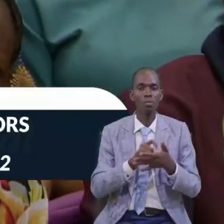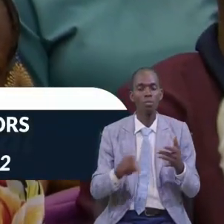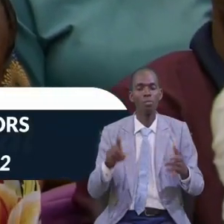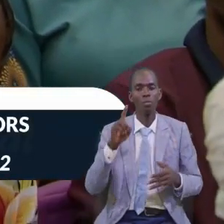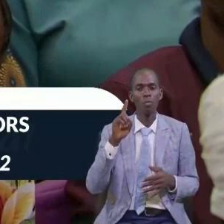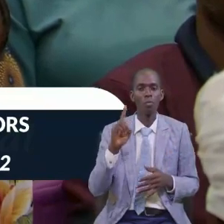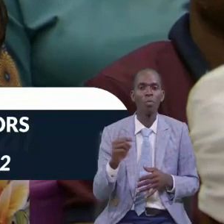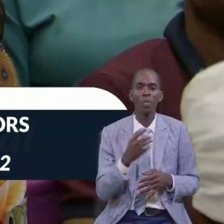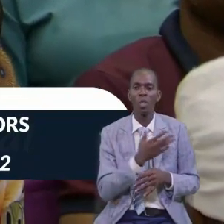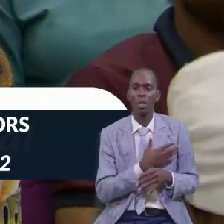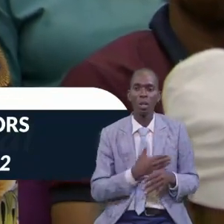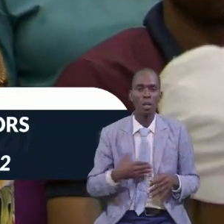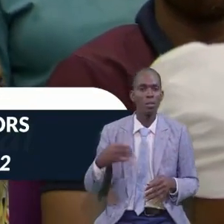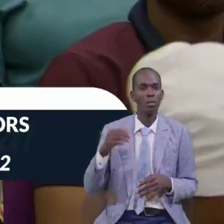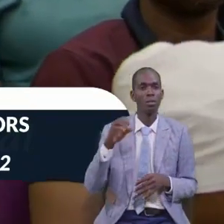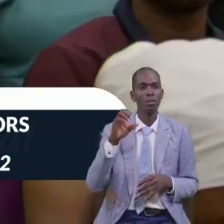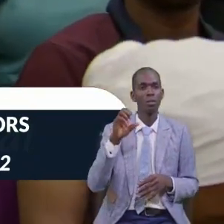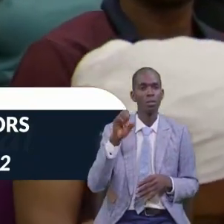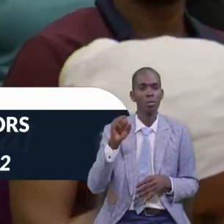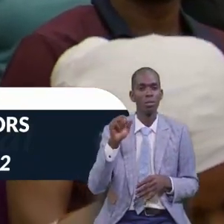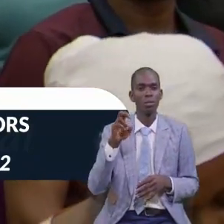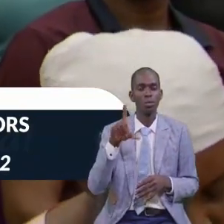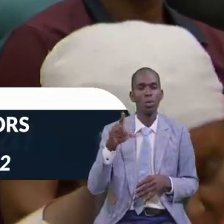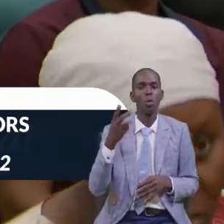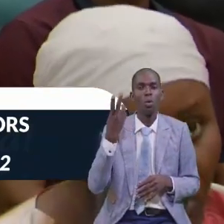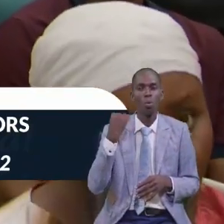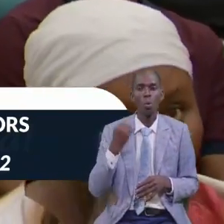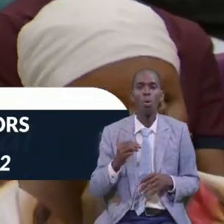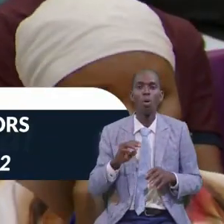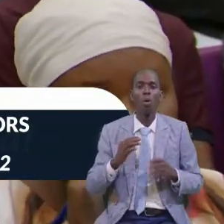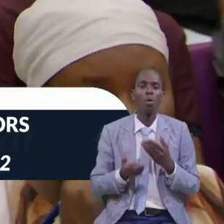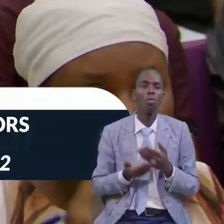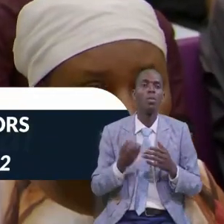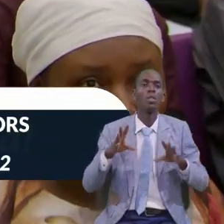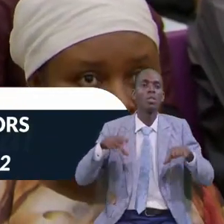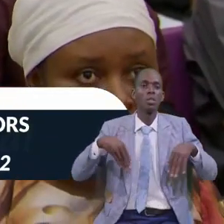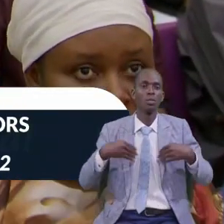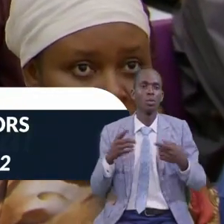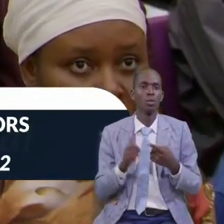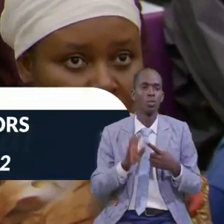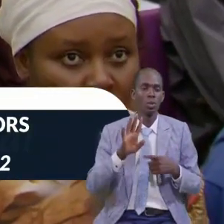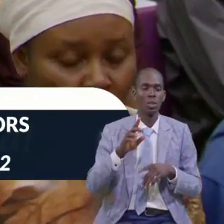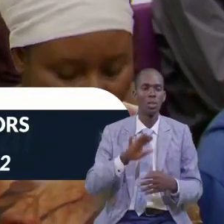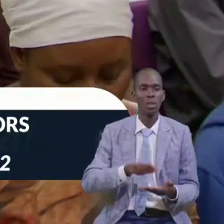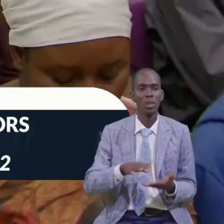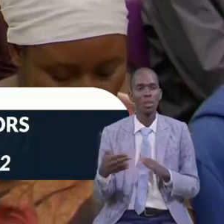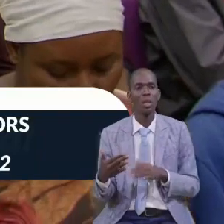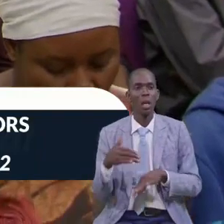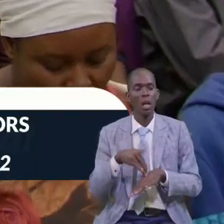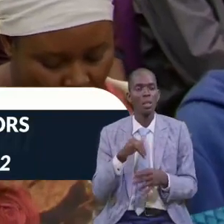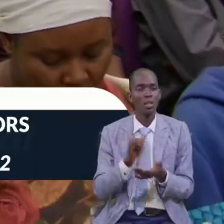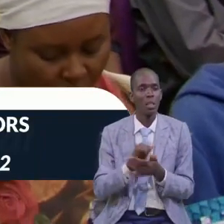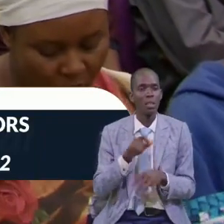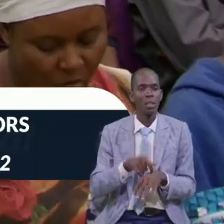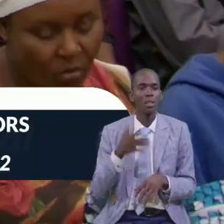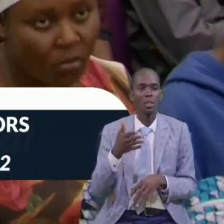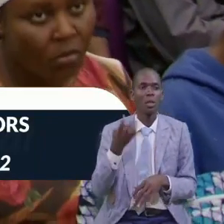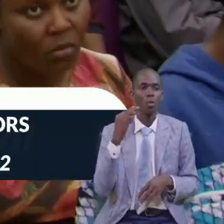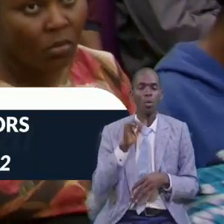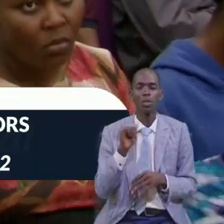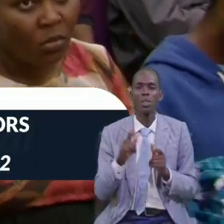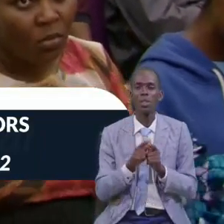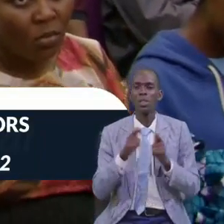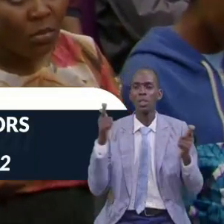was consenting unto his death. And at that time, there was a great